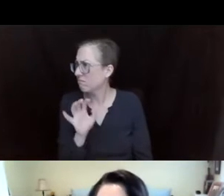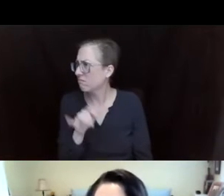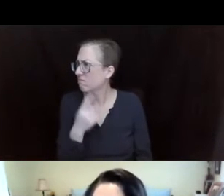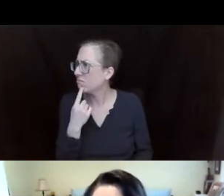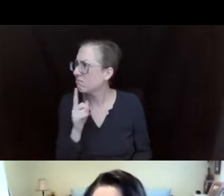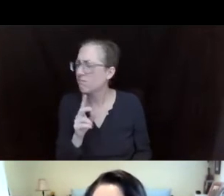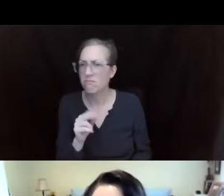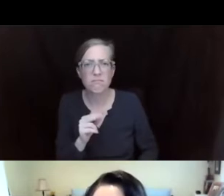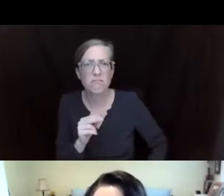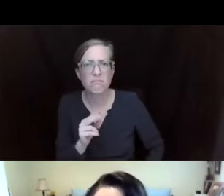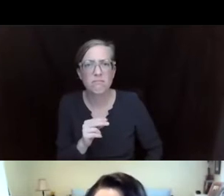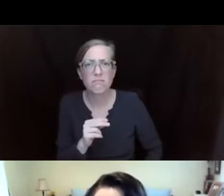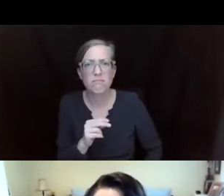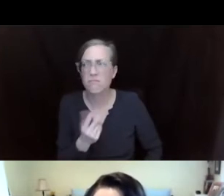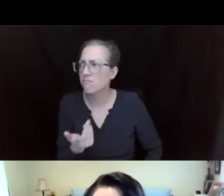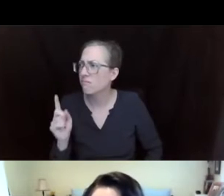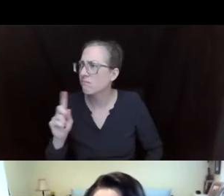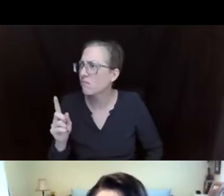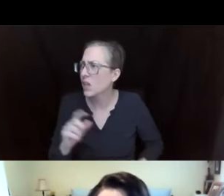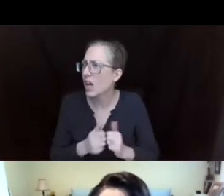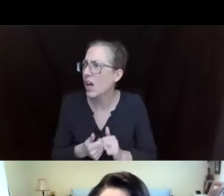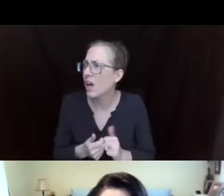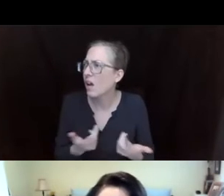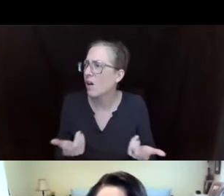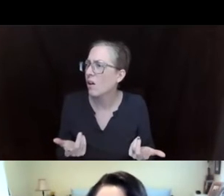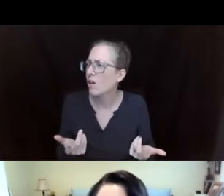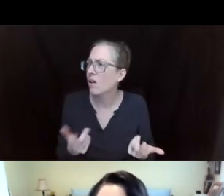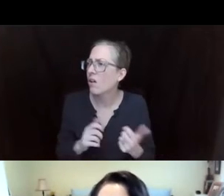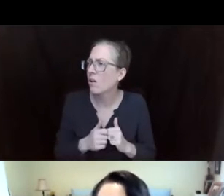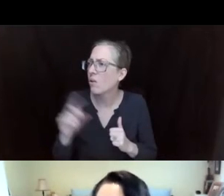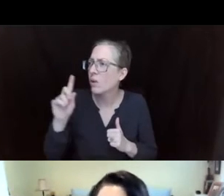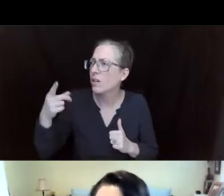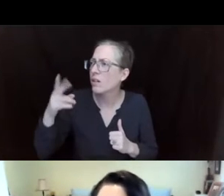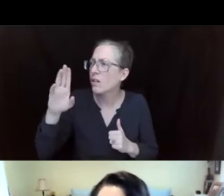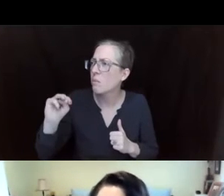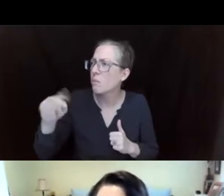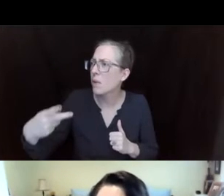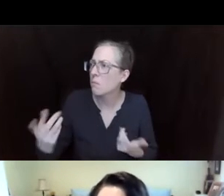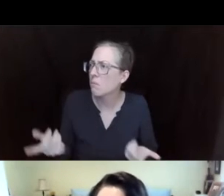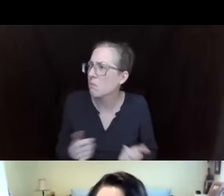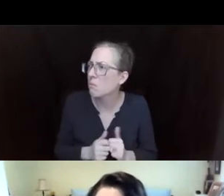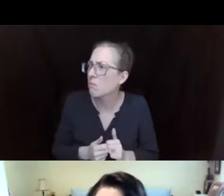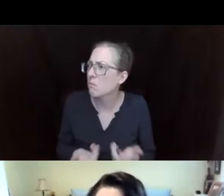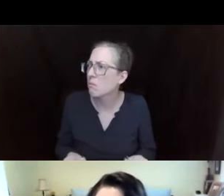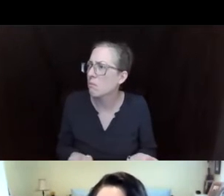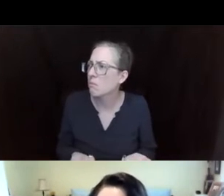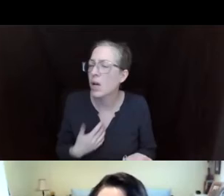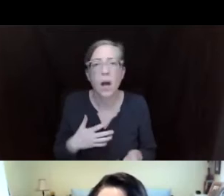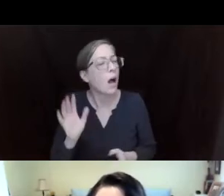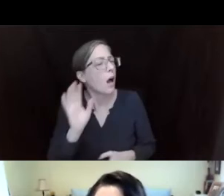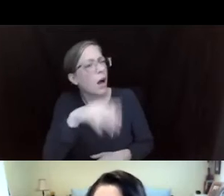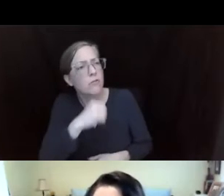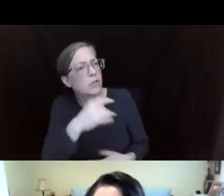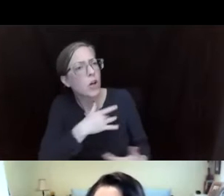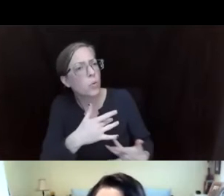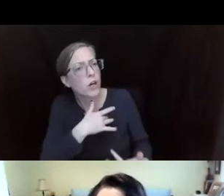where is the pump? How am I pumping the liquid from the inlet to the outlet? And they told me, oh, don't worry, just use electrosmotic flow.